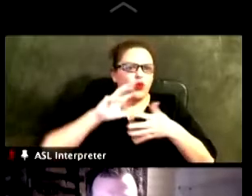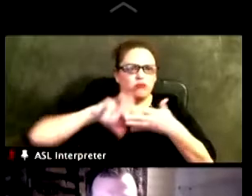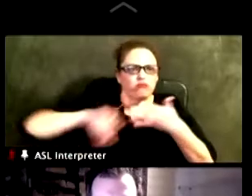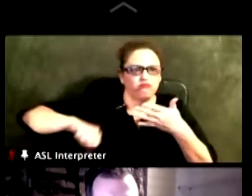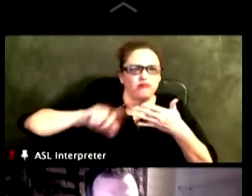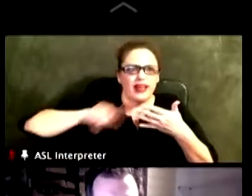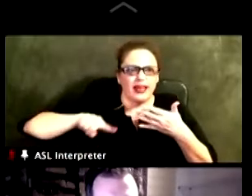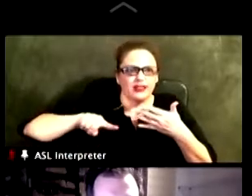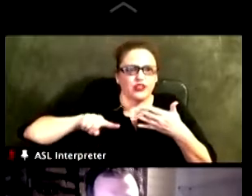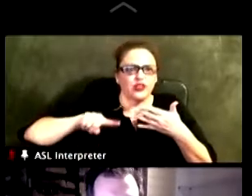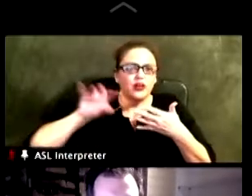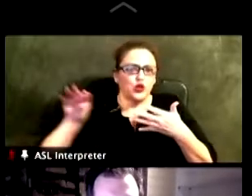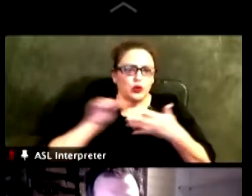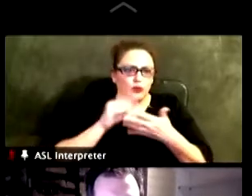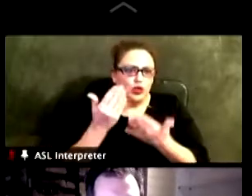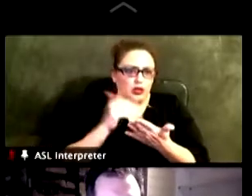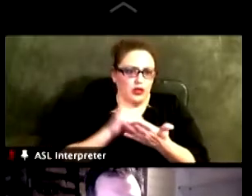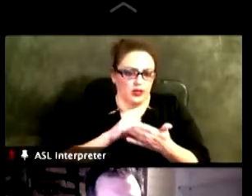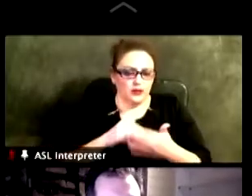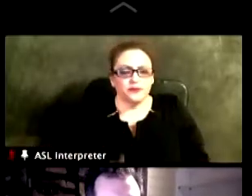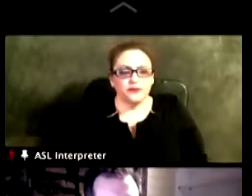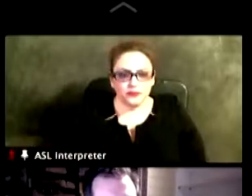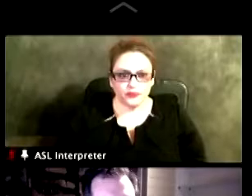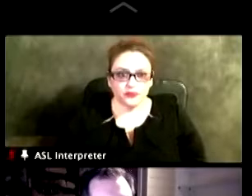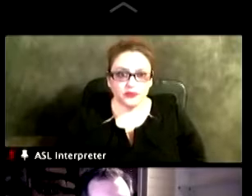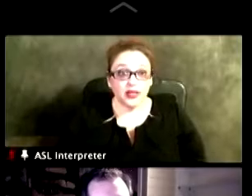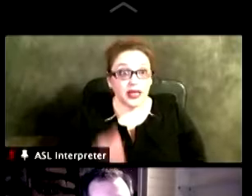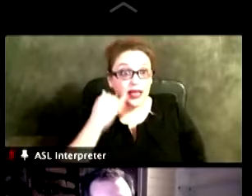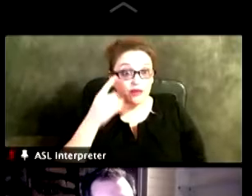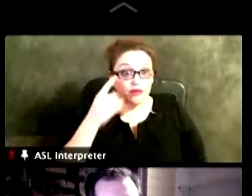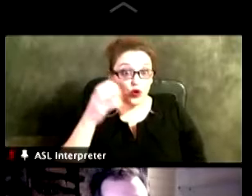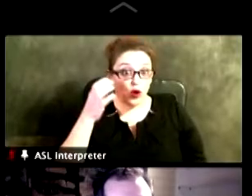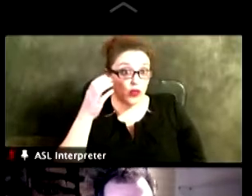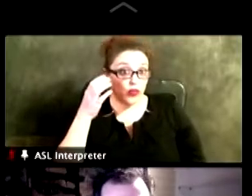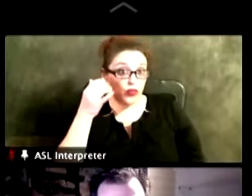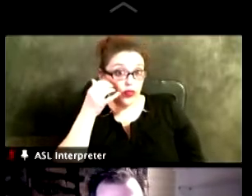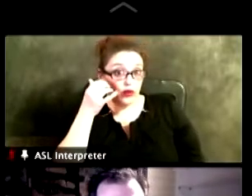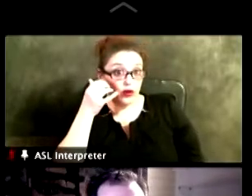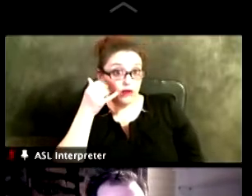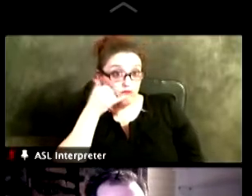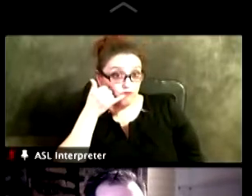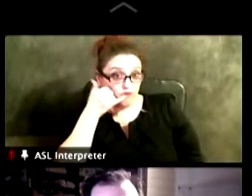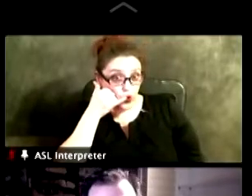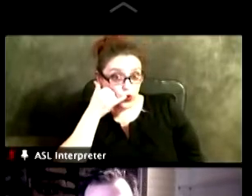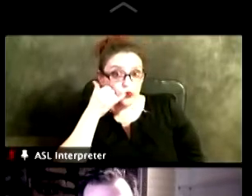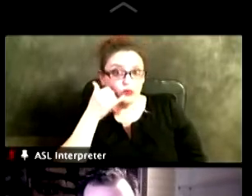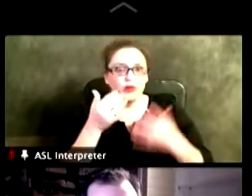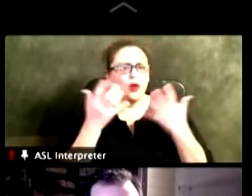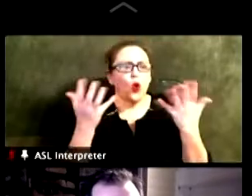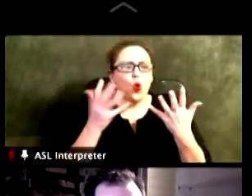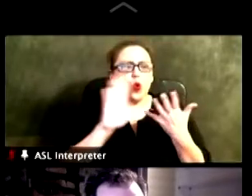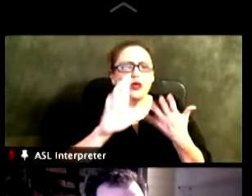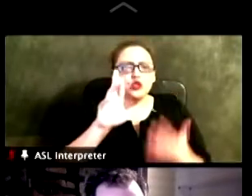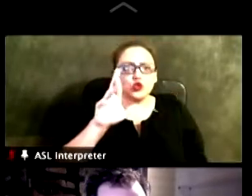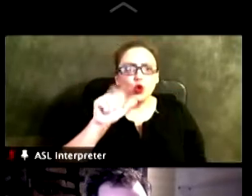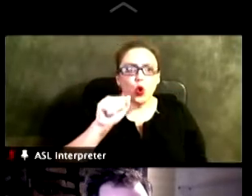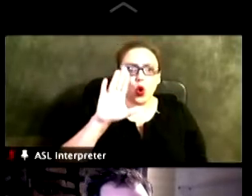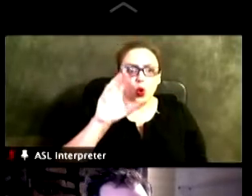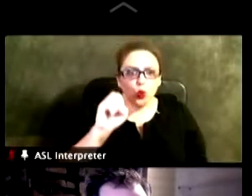original website. For those listening to me on the phone, we're now going to pose a question about what is your race or